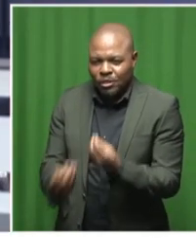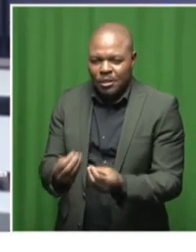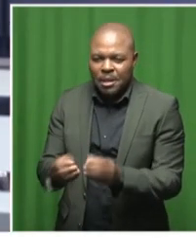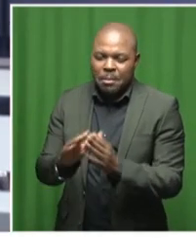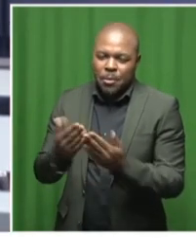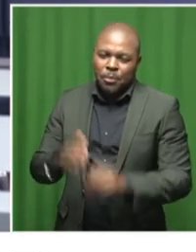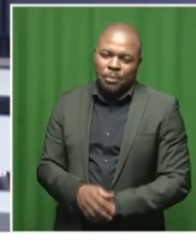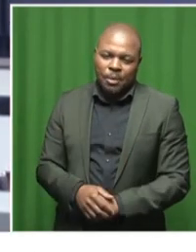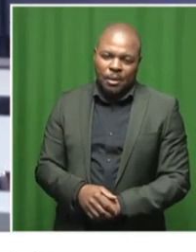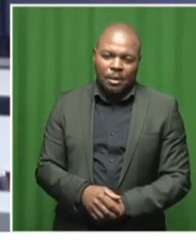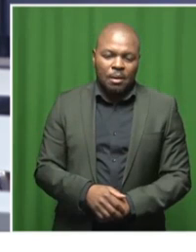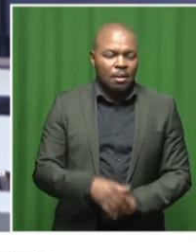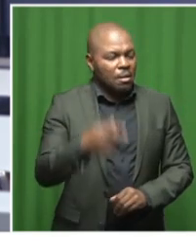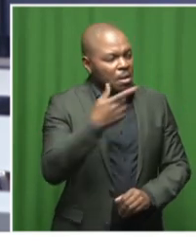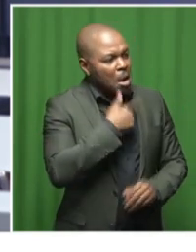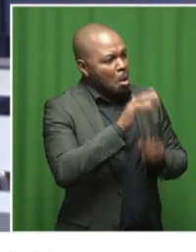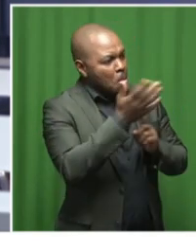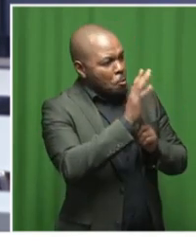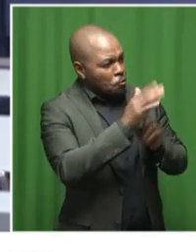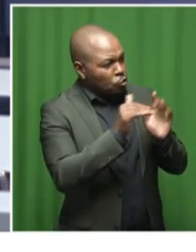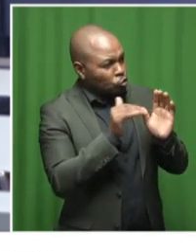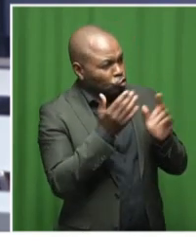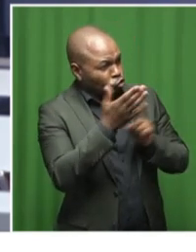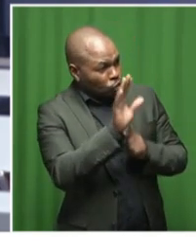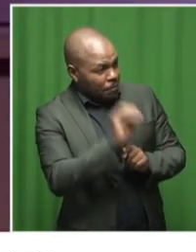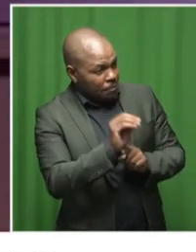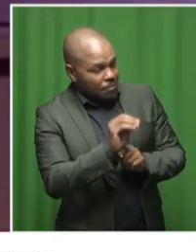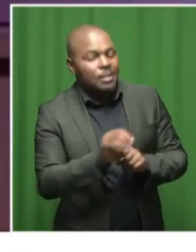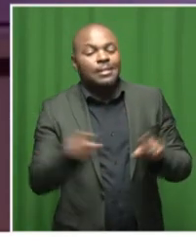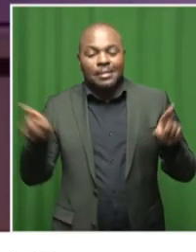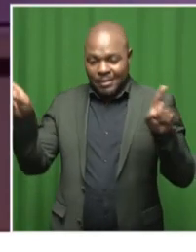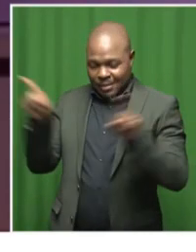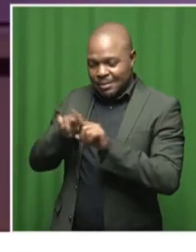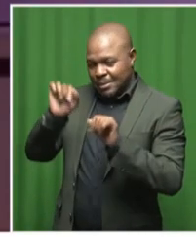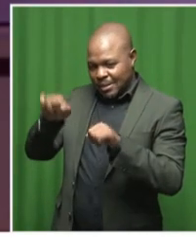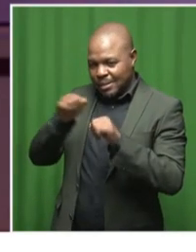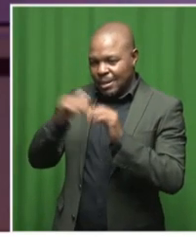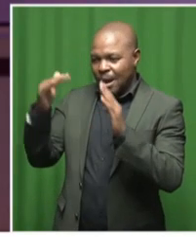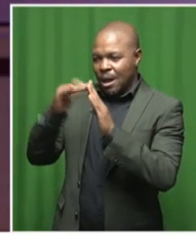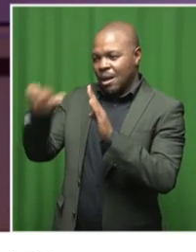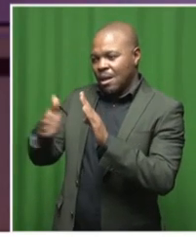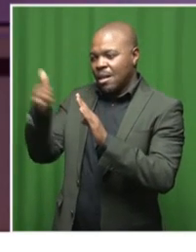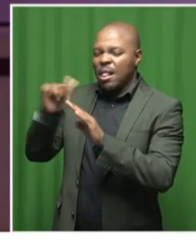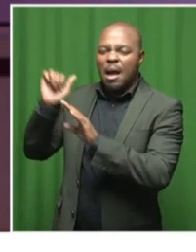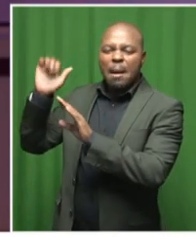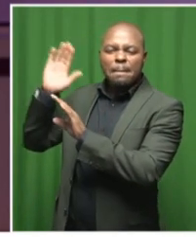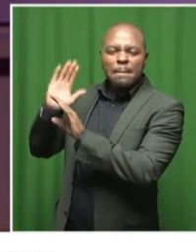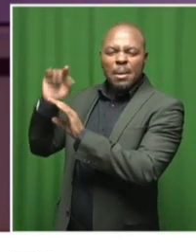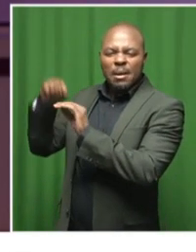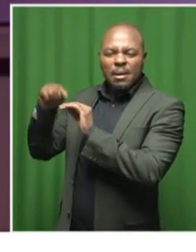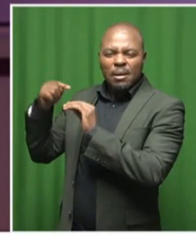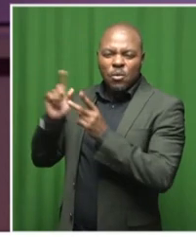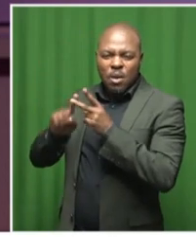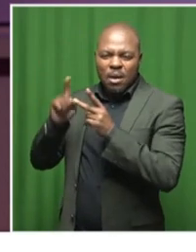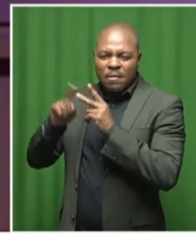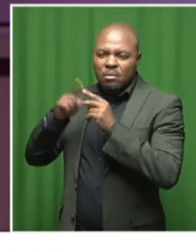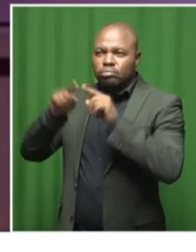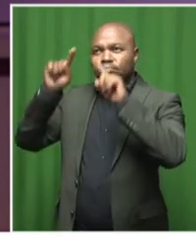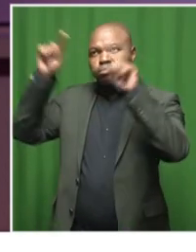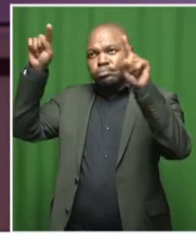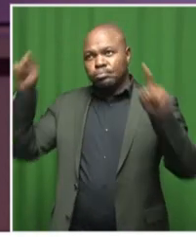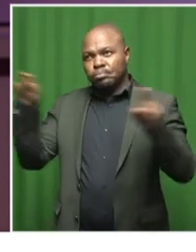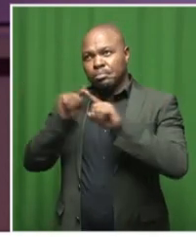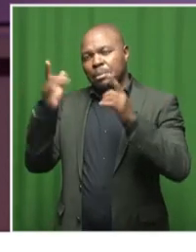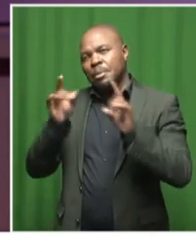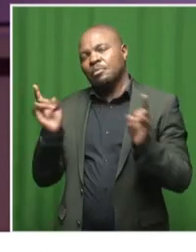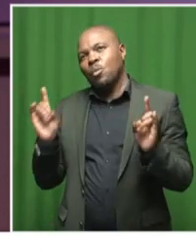I see there's also movie screenings as well. So we will do movie screening in one of the houses at the back, where we'll set up like a screen and people can